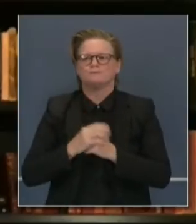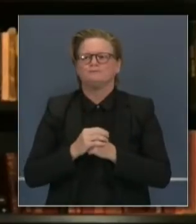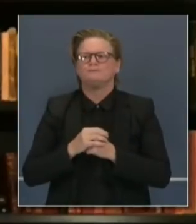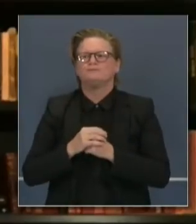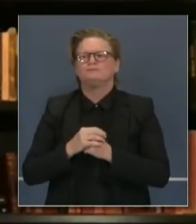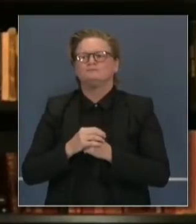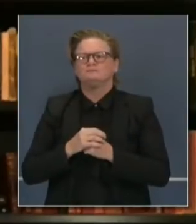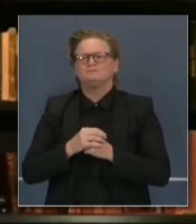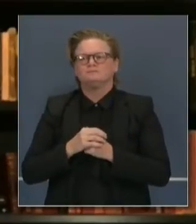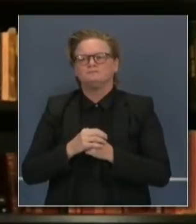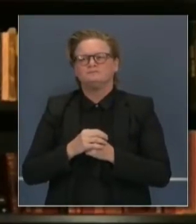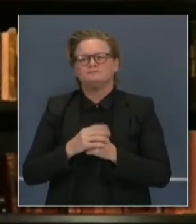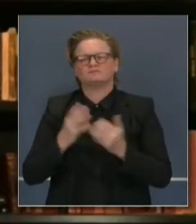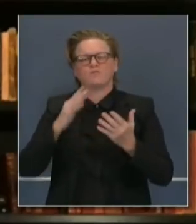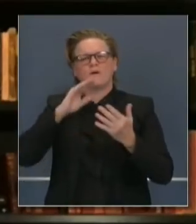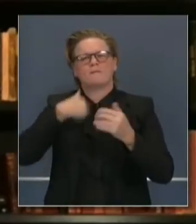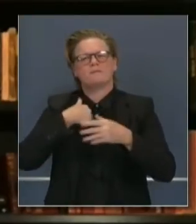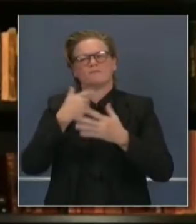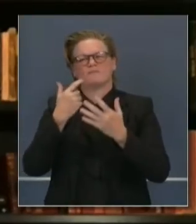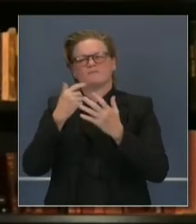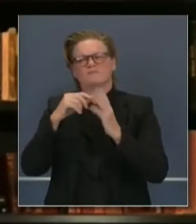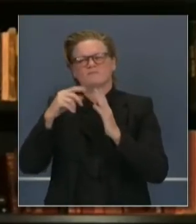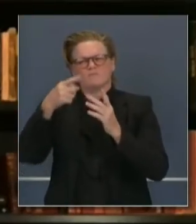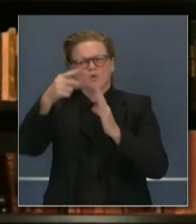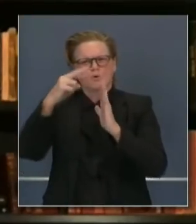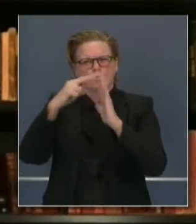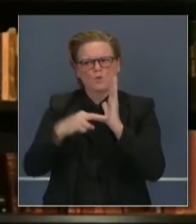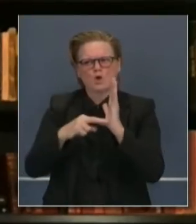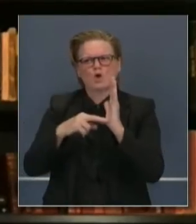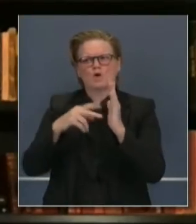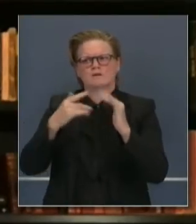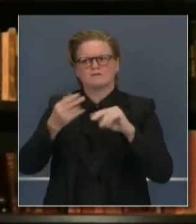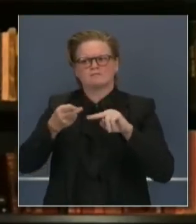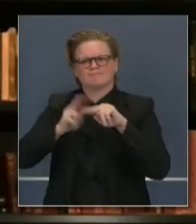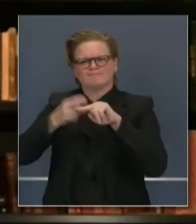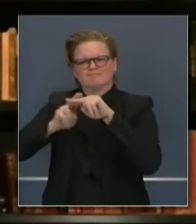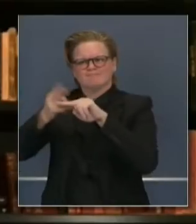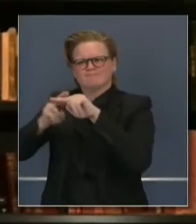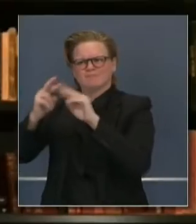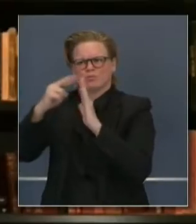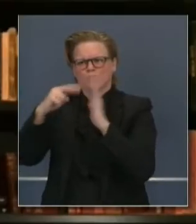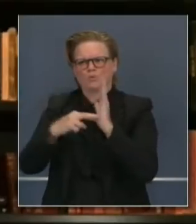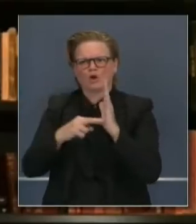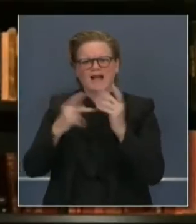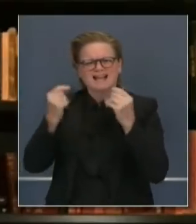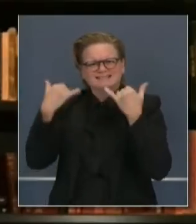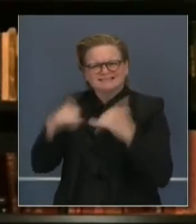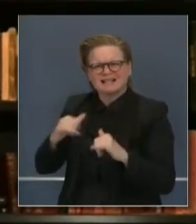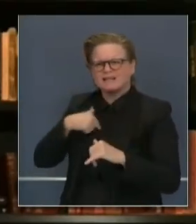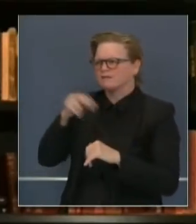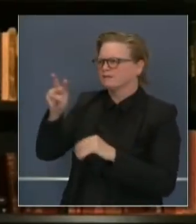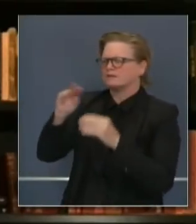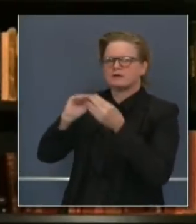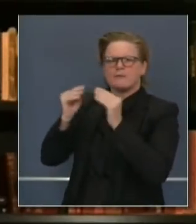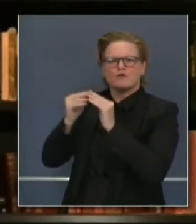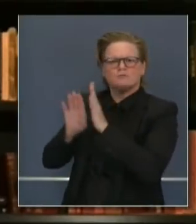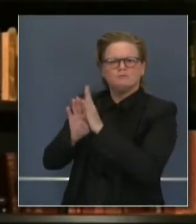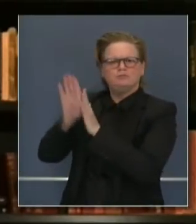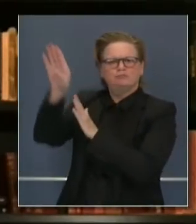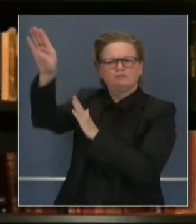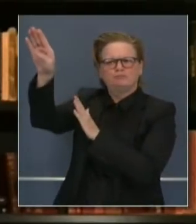cases are continuing to go up. So how do you ensure that putting in place this order, shutting down more businesses, doesn't